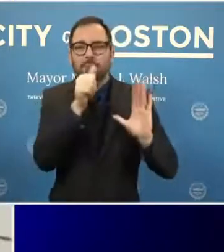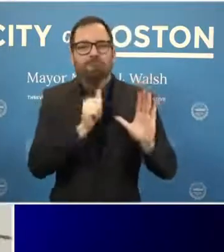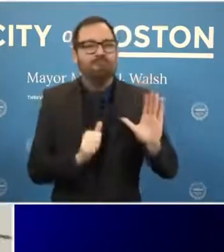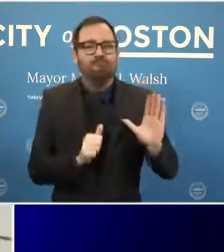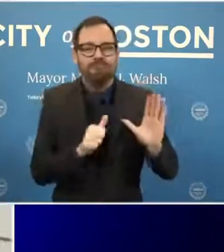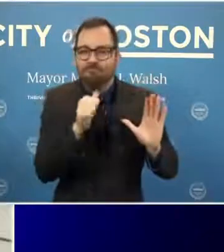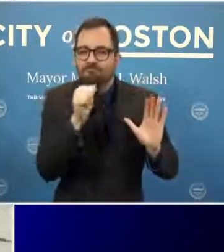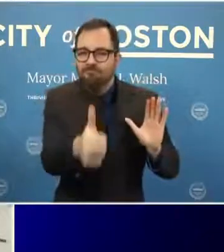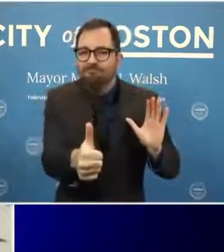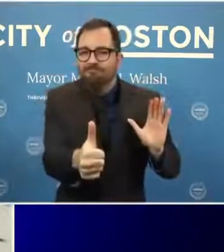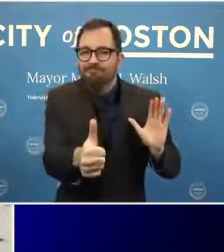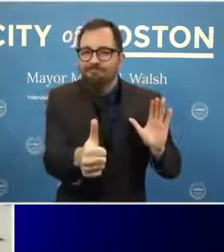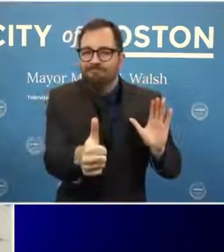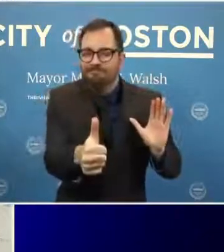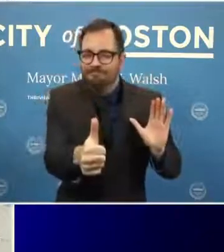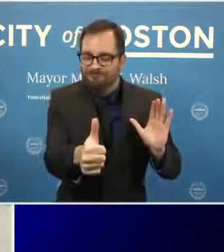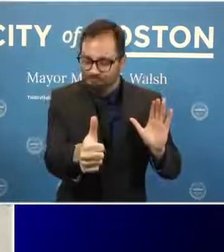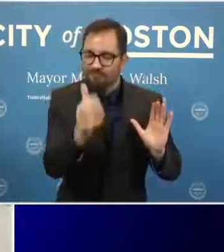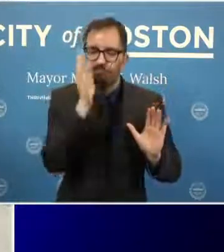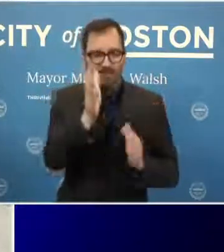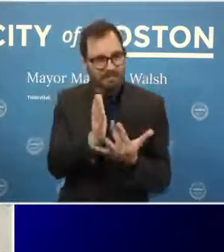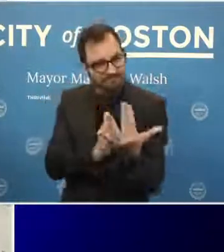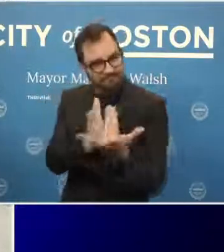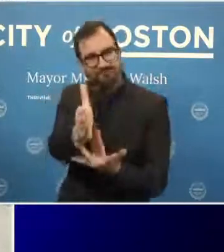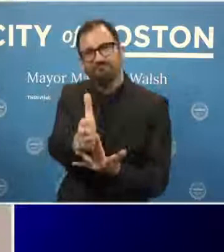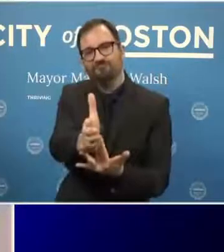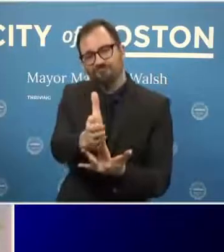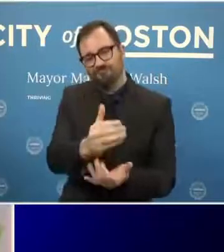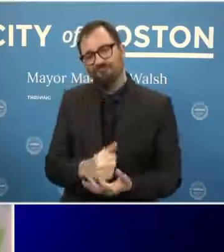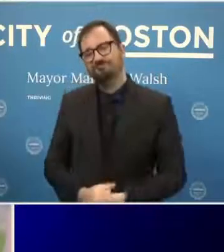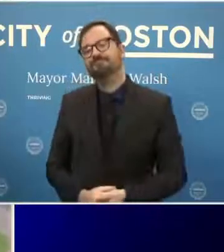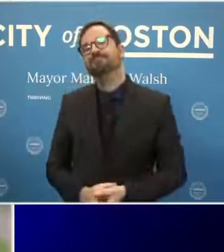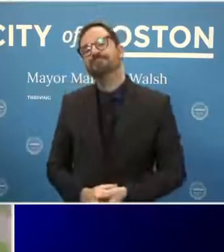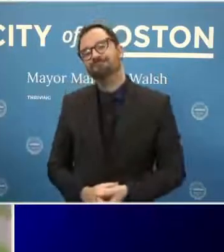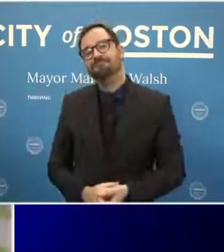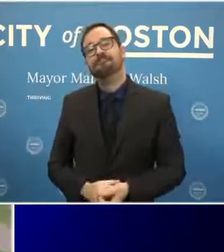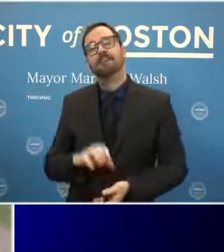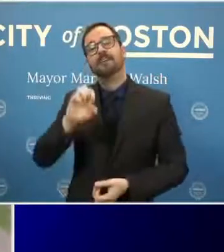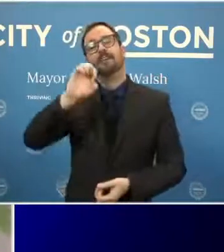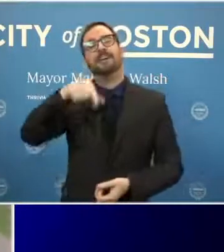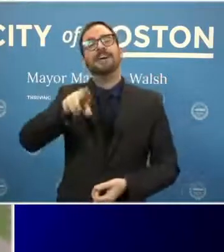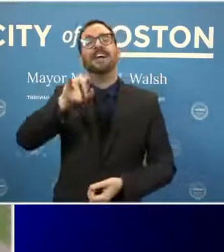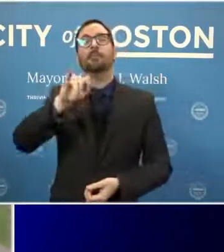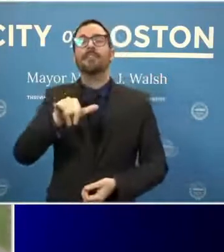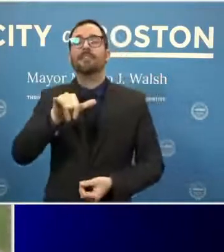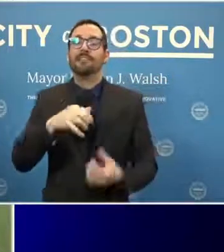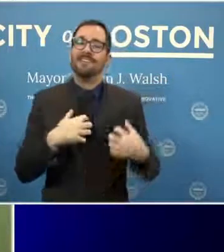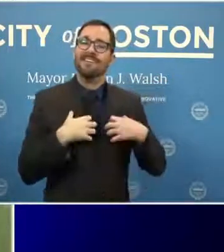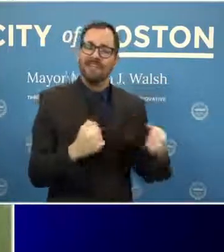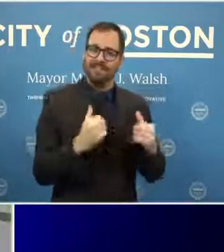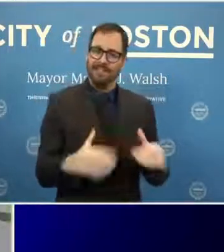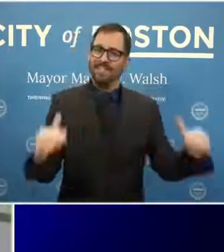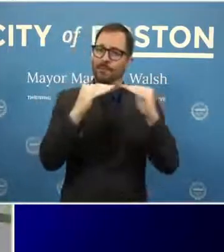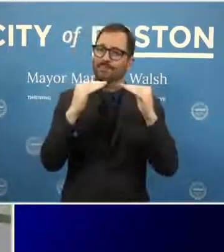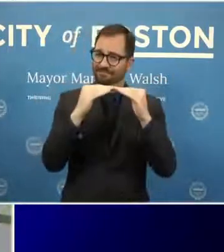With investments in equity, health, and the well-being of our residents, we will emerge from this crisis stronger and more resilient than before.